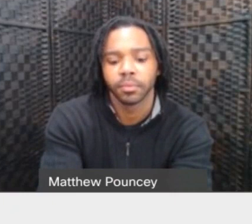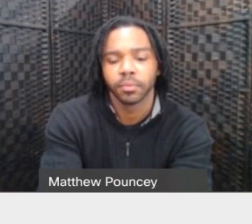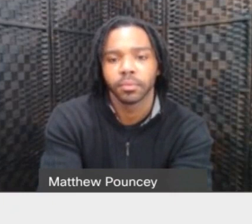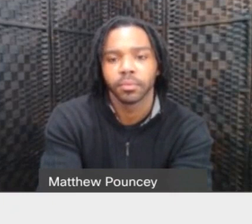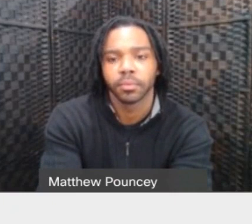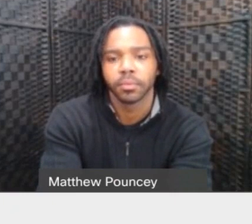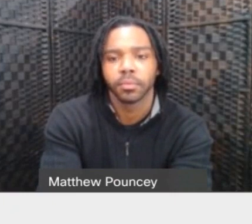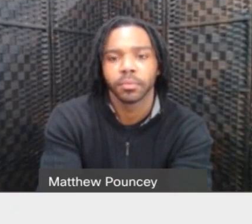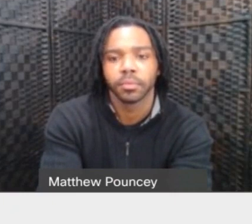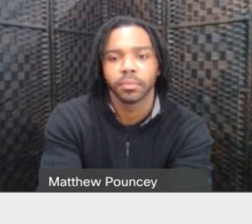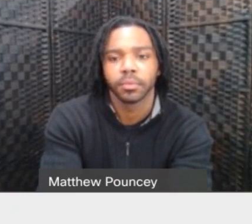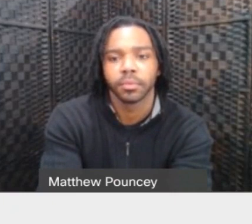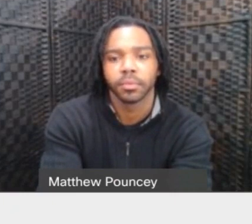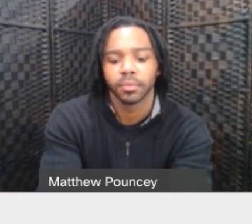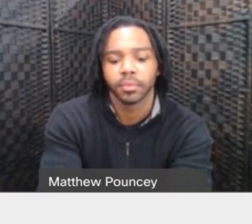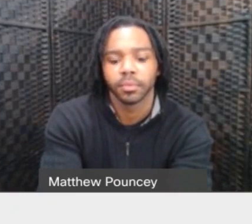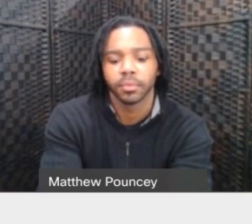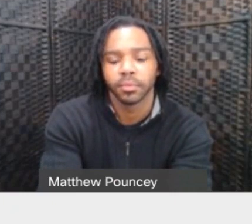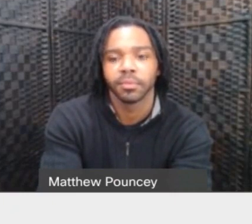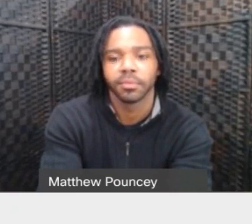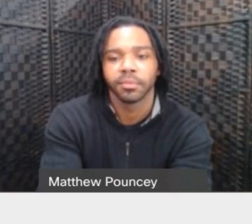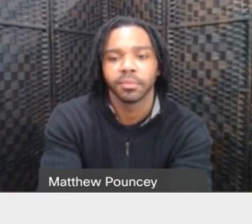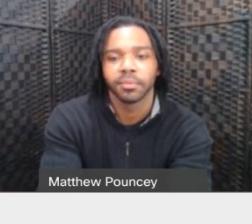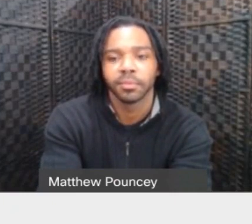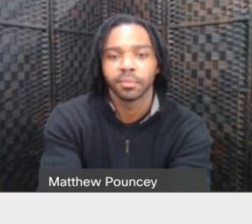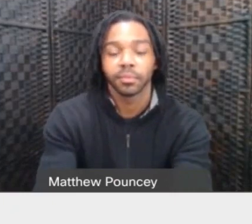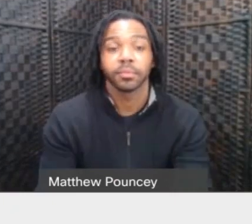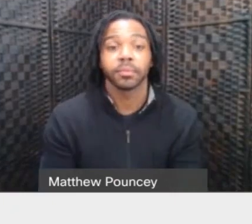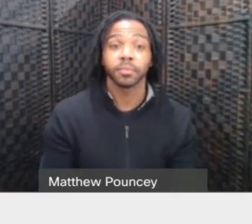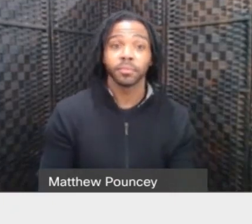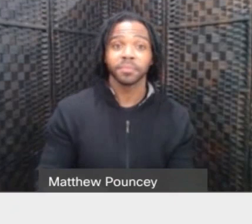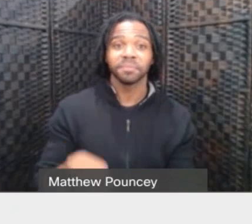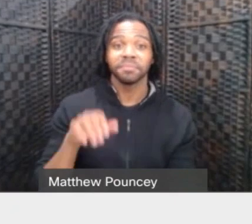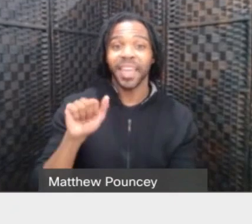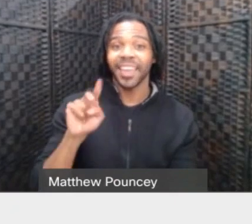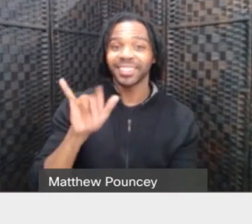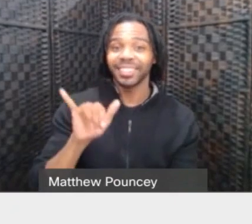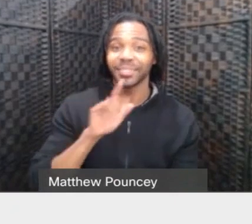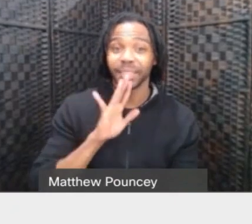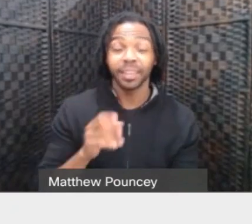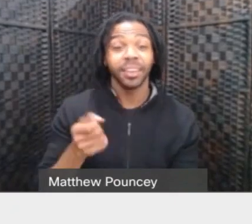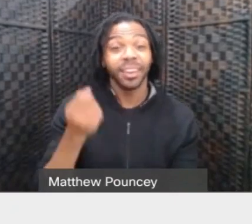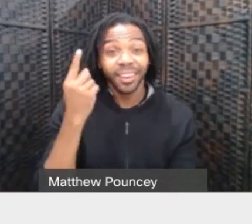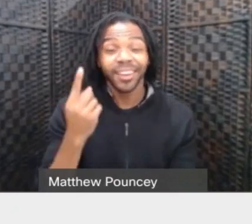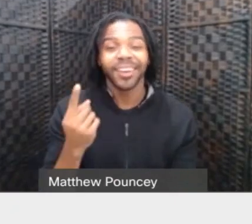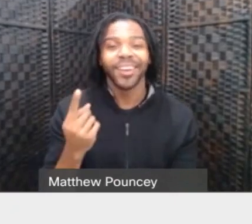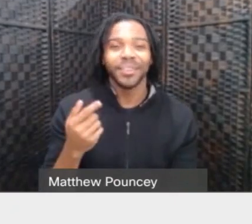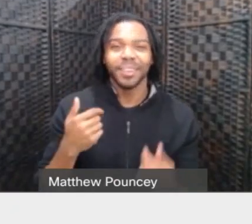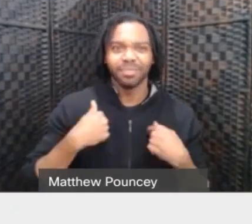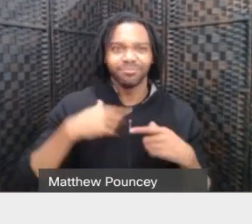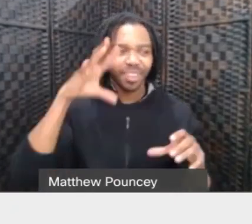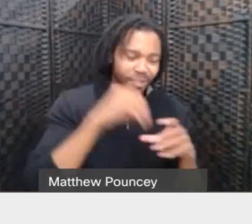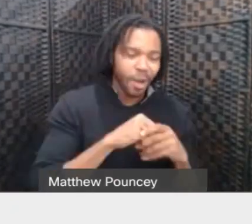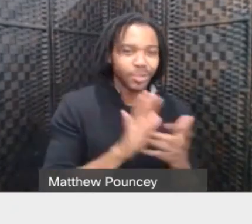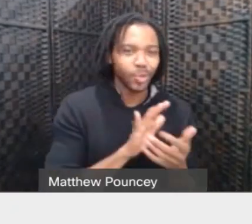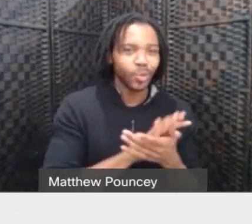This says Dr. Reese. There's for all the time I spent in school, there is no doctor. Although